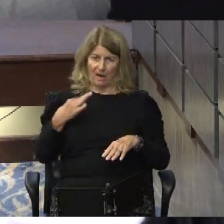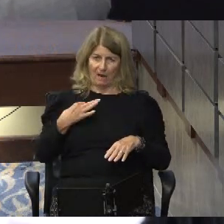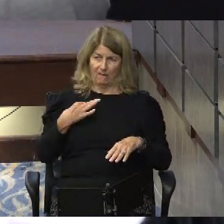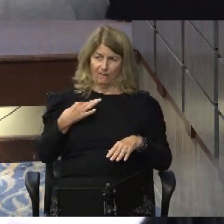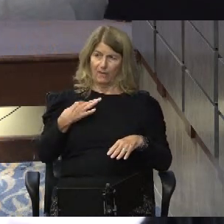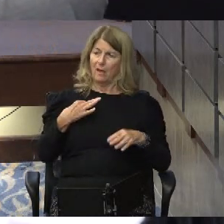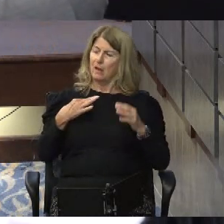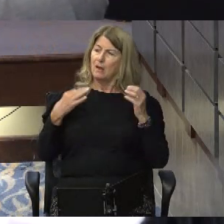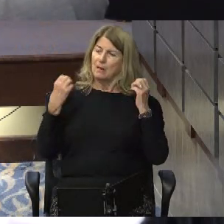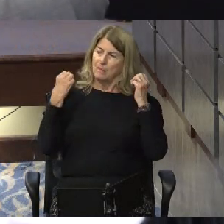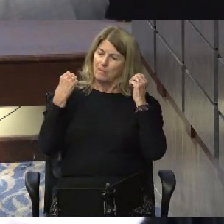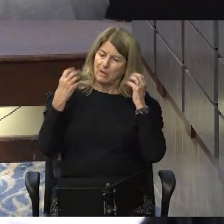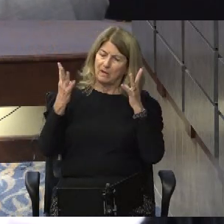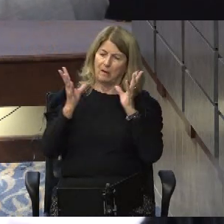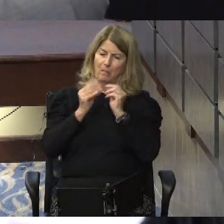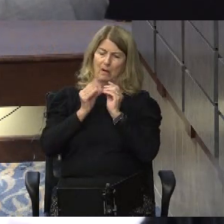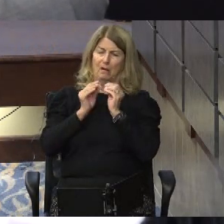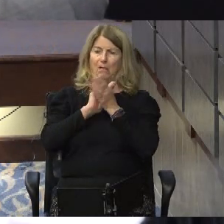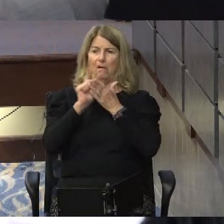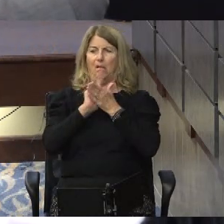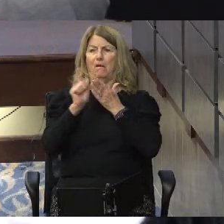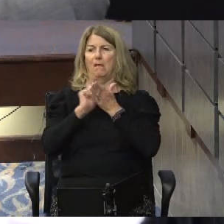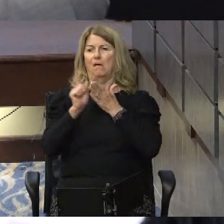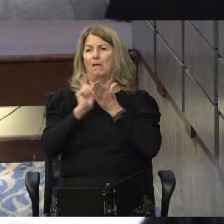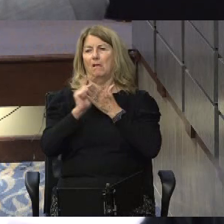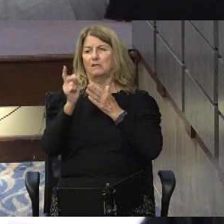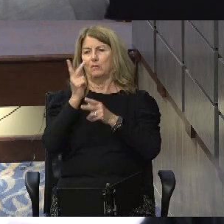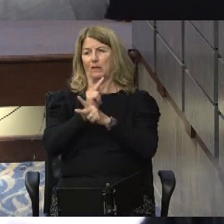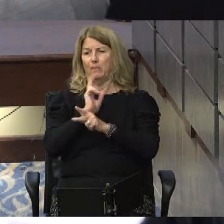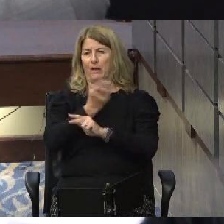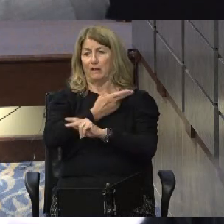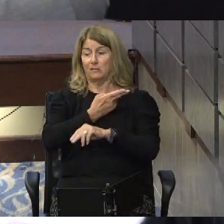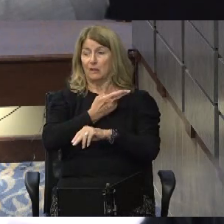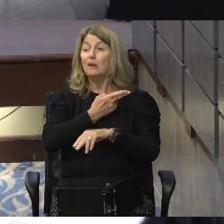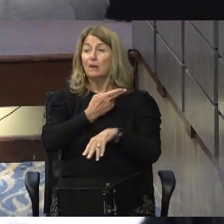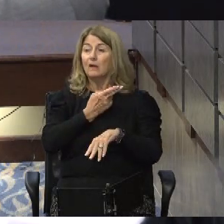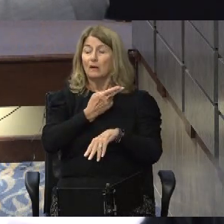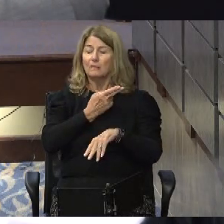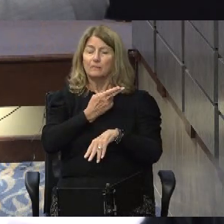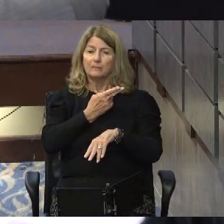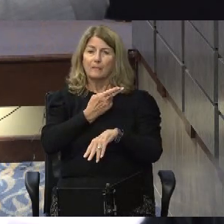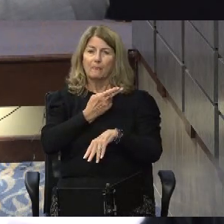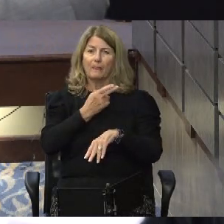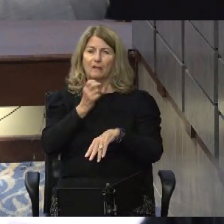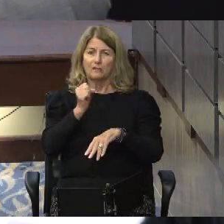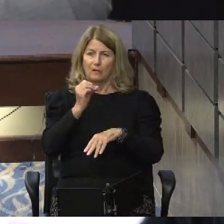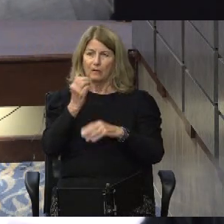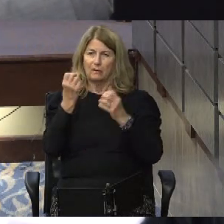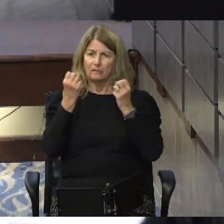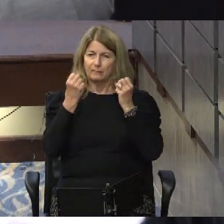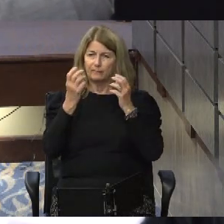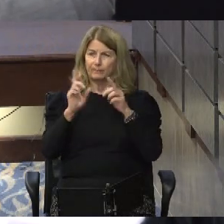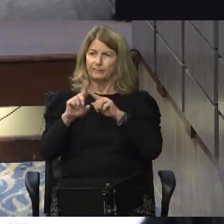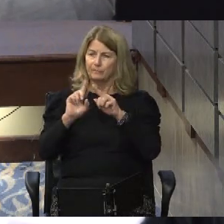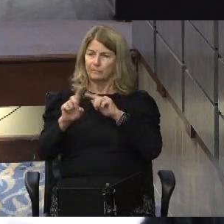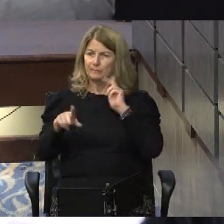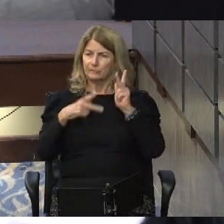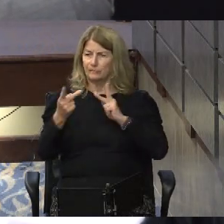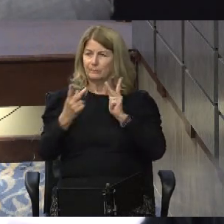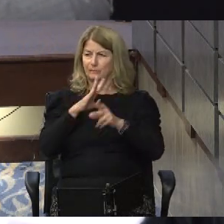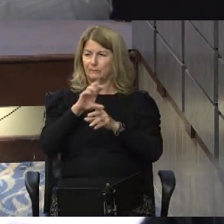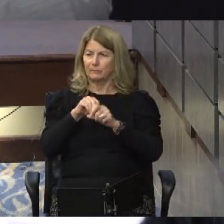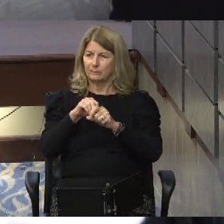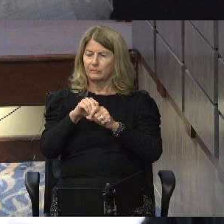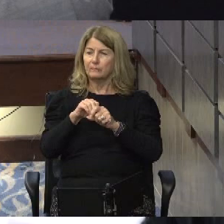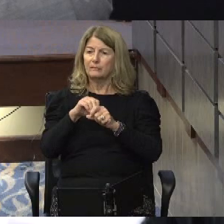weekly to keep this project on task. So I want to thank them for their work, and certainly Tom and his team, and our great consulting